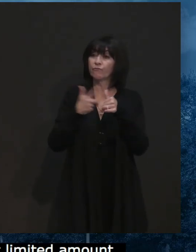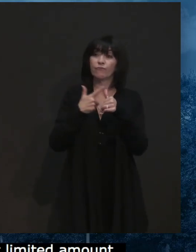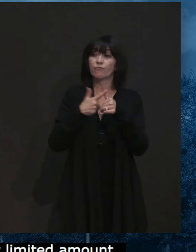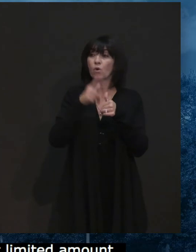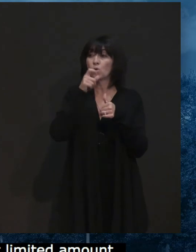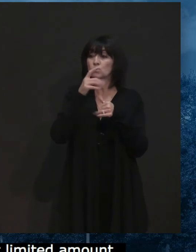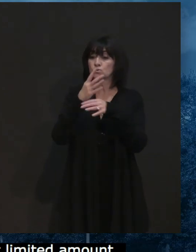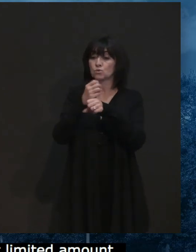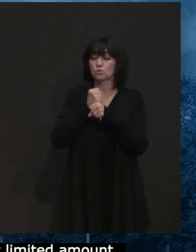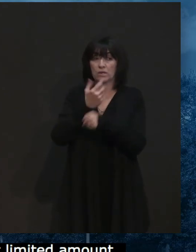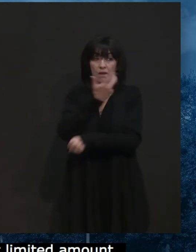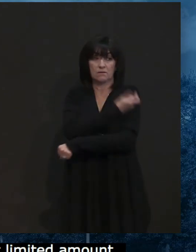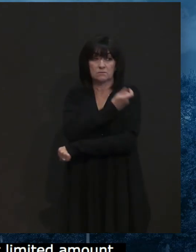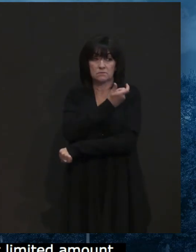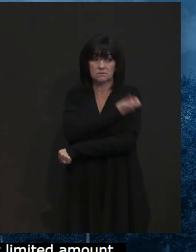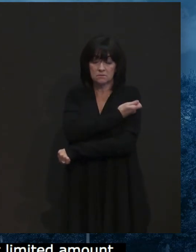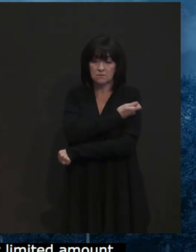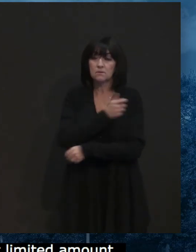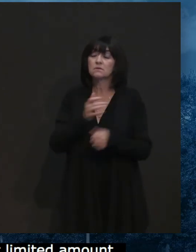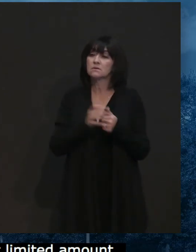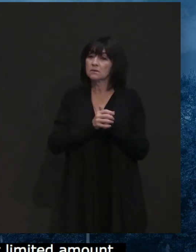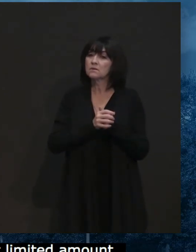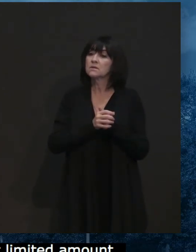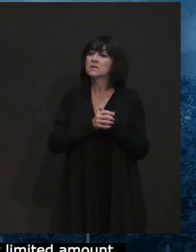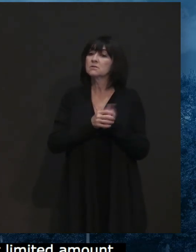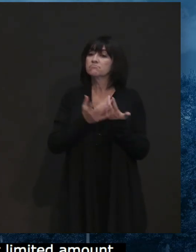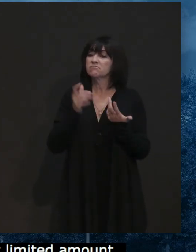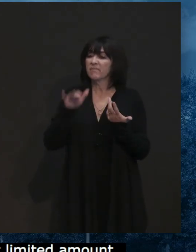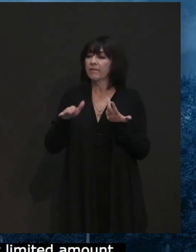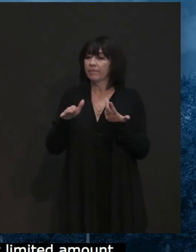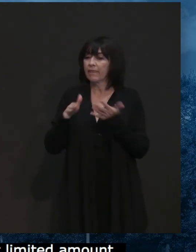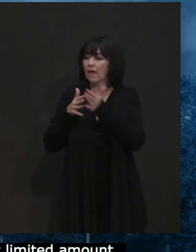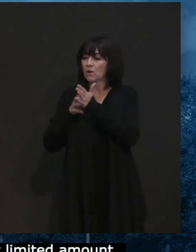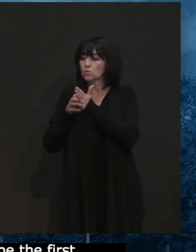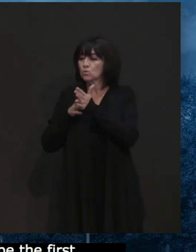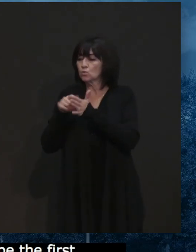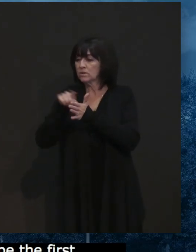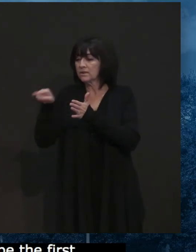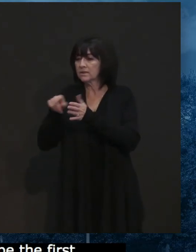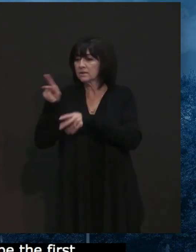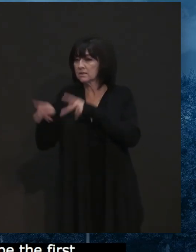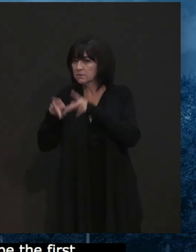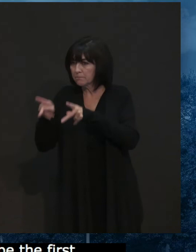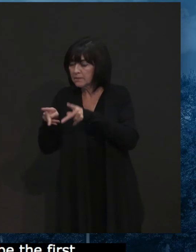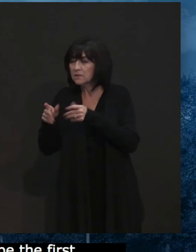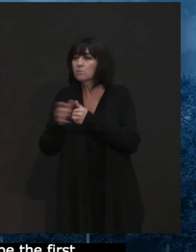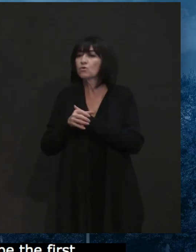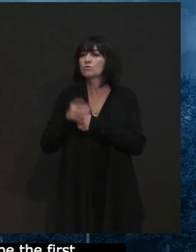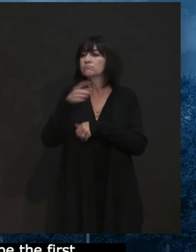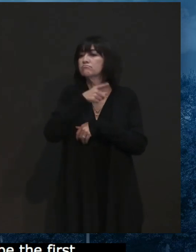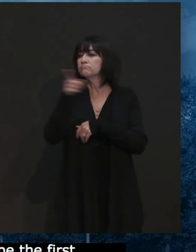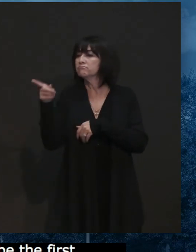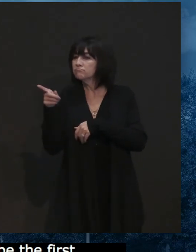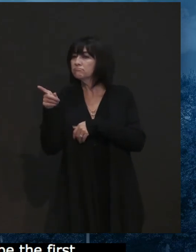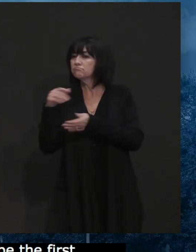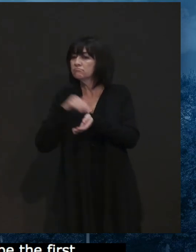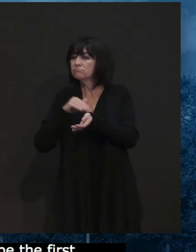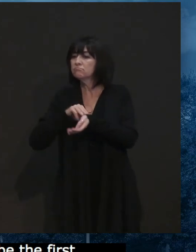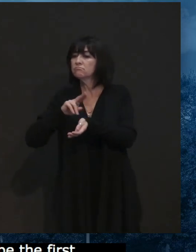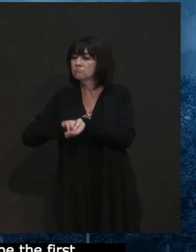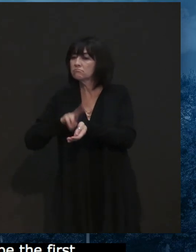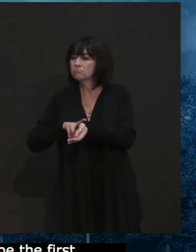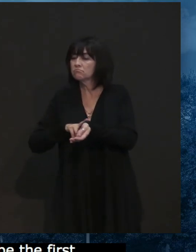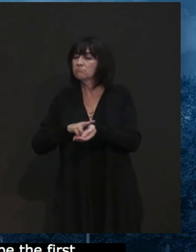are most likely to contract it, like first responders, like you said. For the average Delawarean who is not high risk, which is a lot of the state, when can they